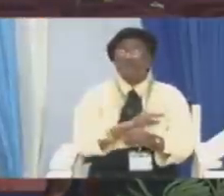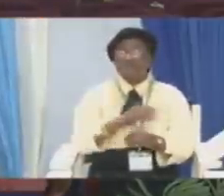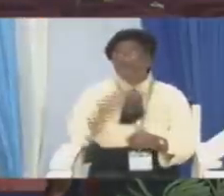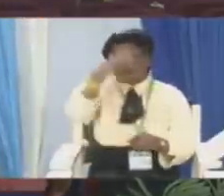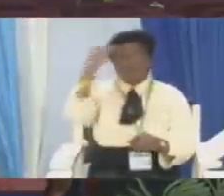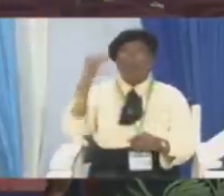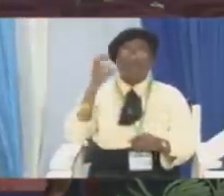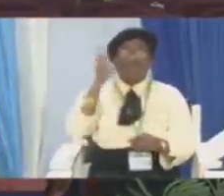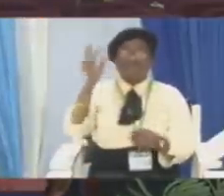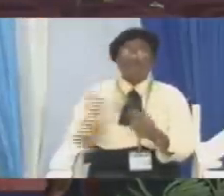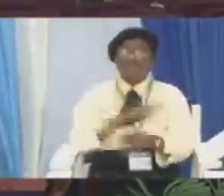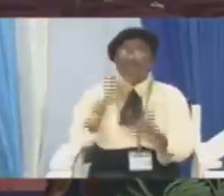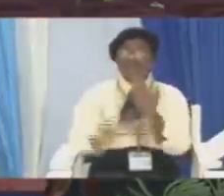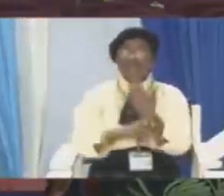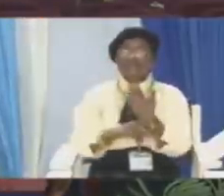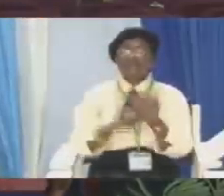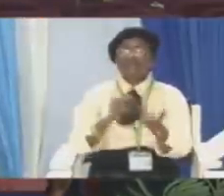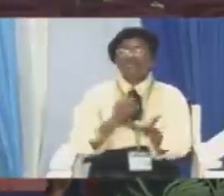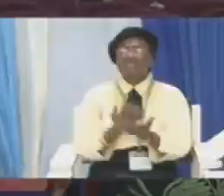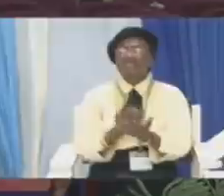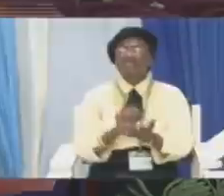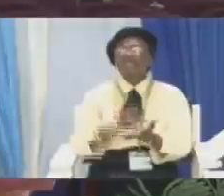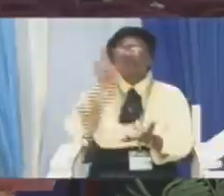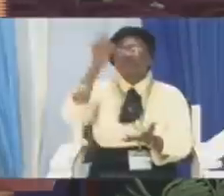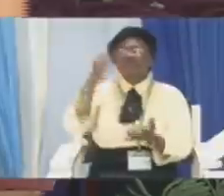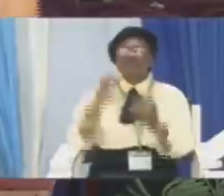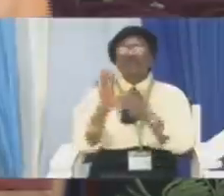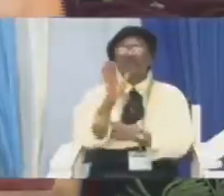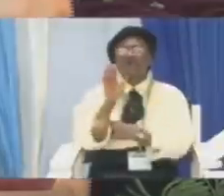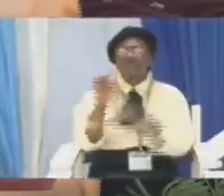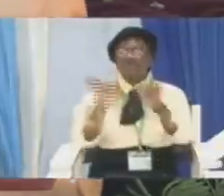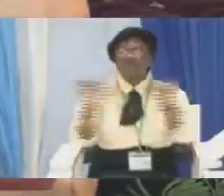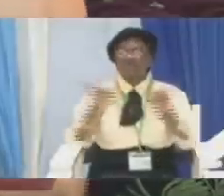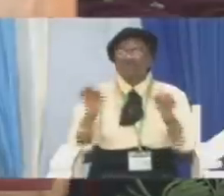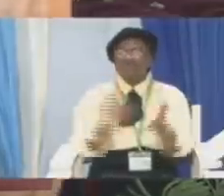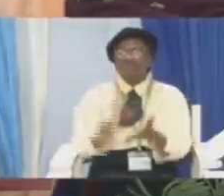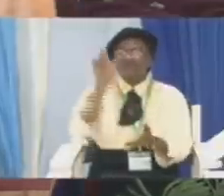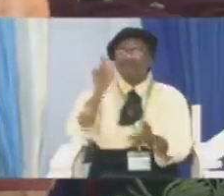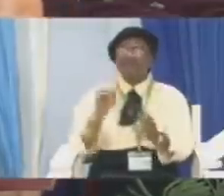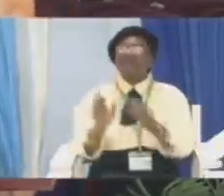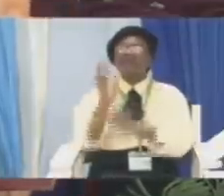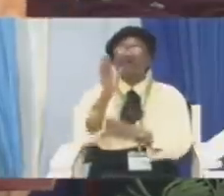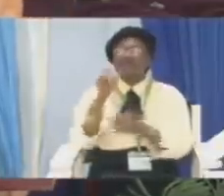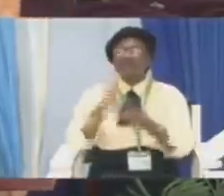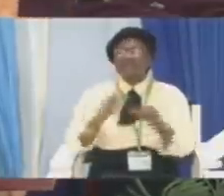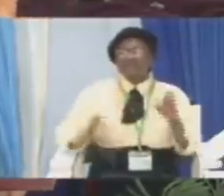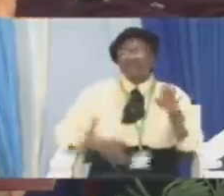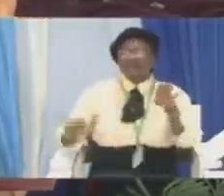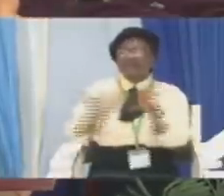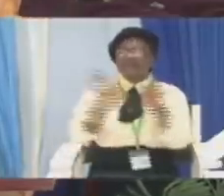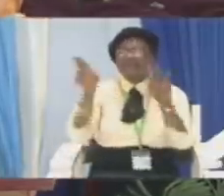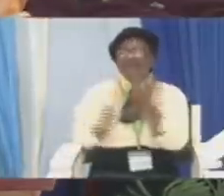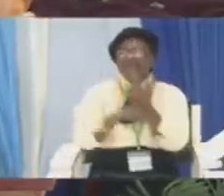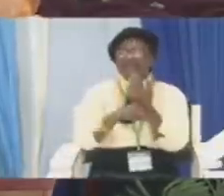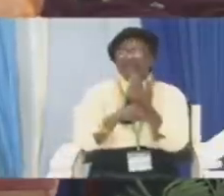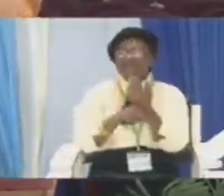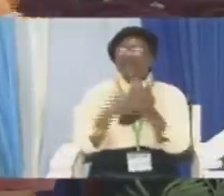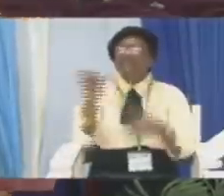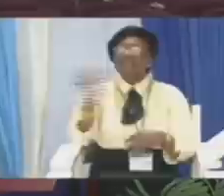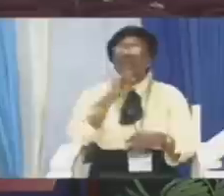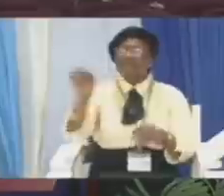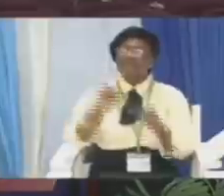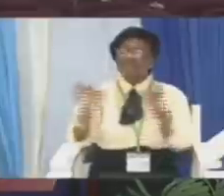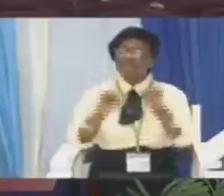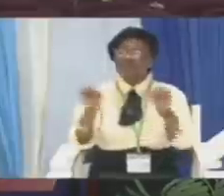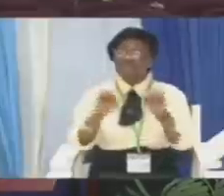God. You see, nothing glorifies God in barrenness. There is